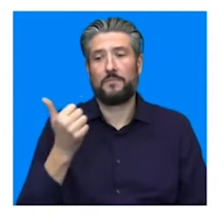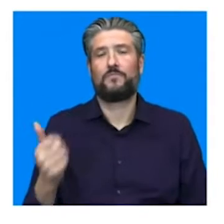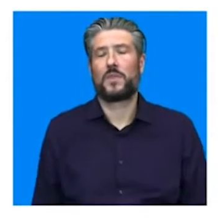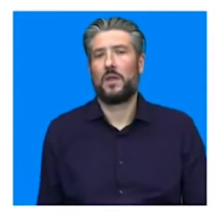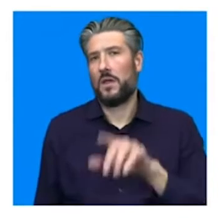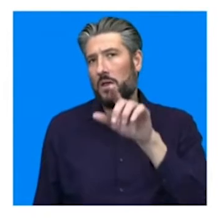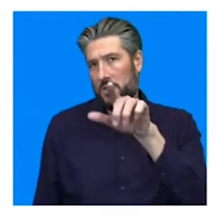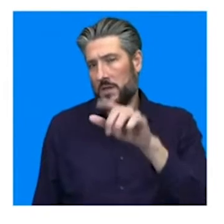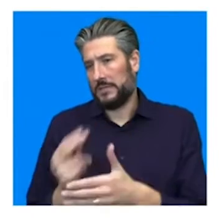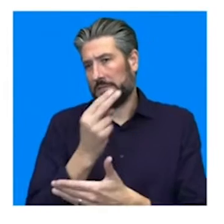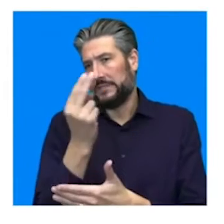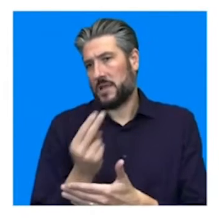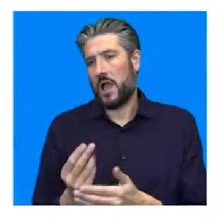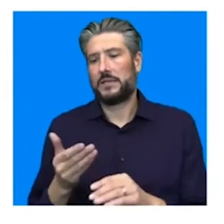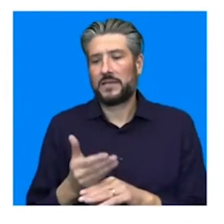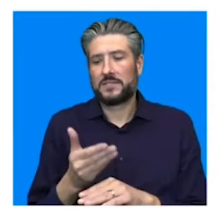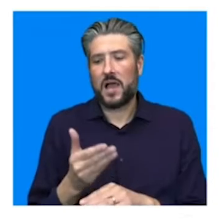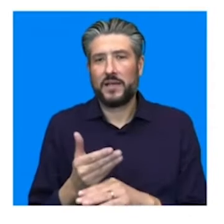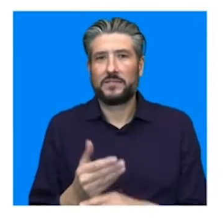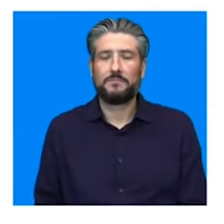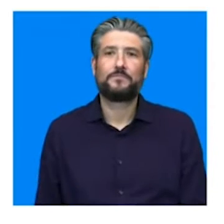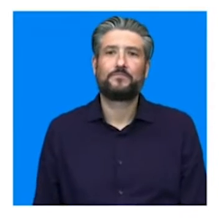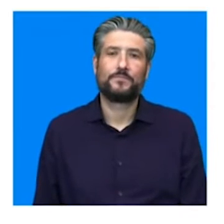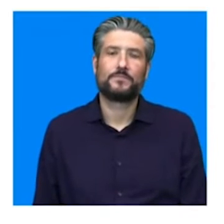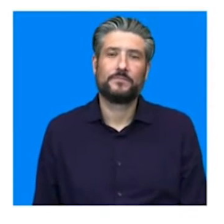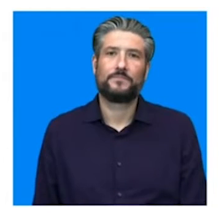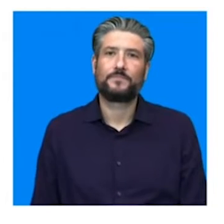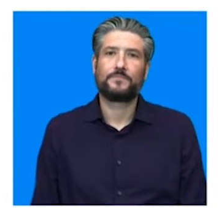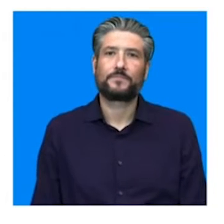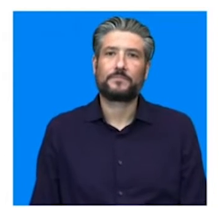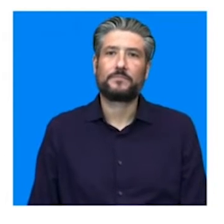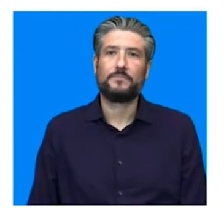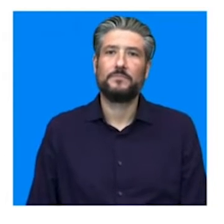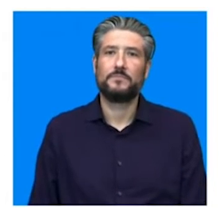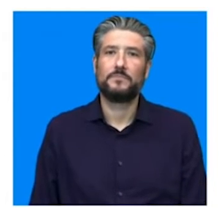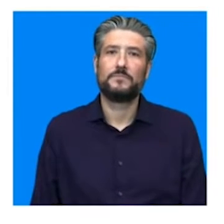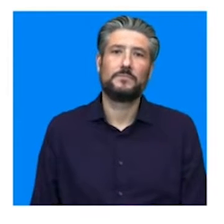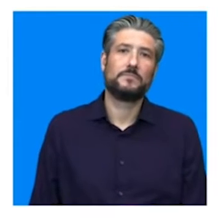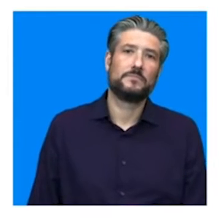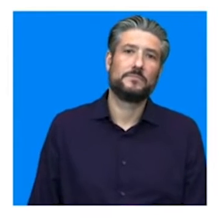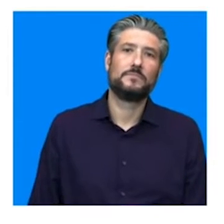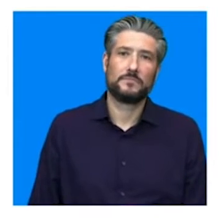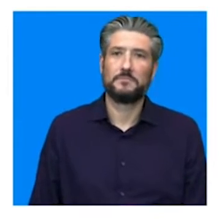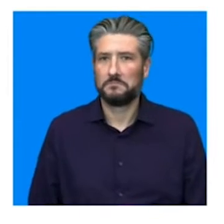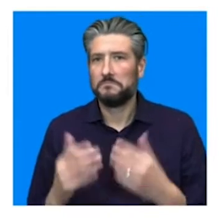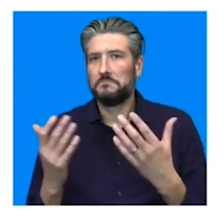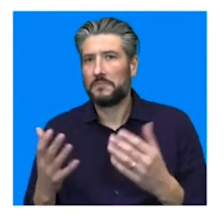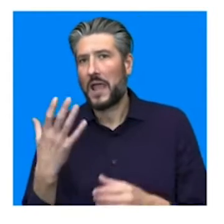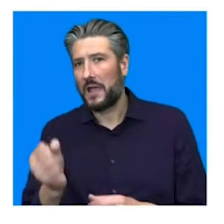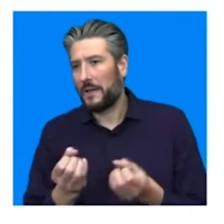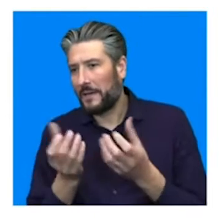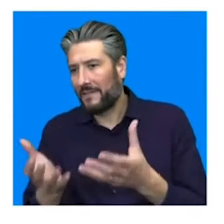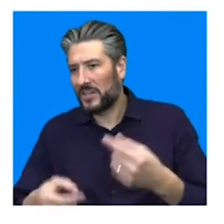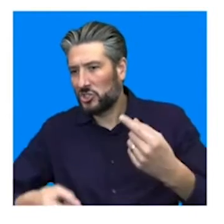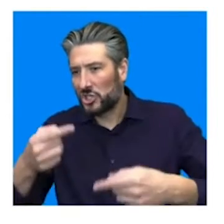here. Sort of set the challenge, and we'll see what happens as a sort of way into looking at how would you actually do